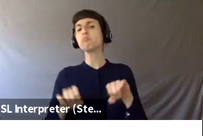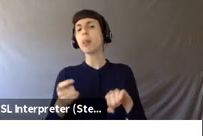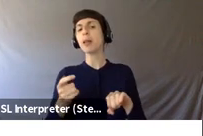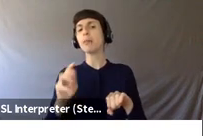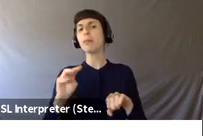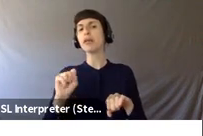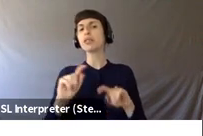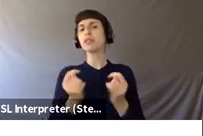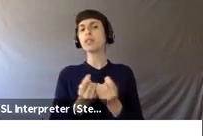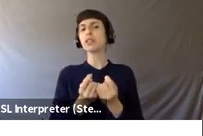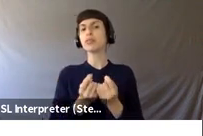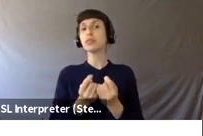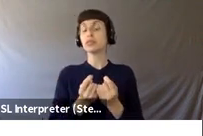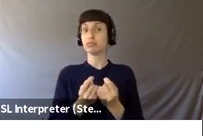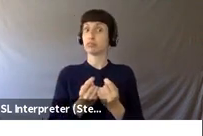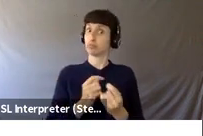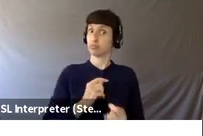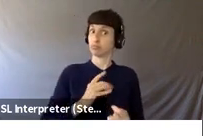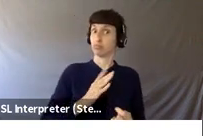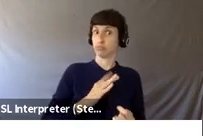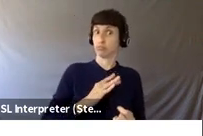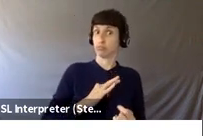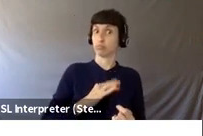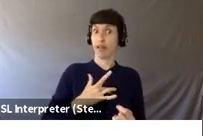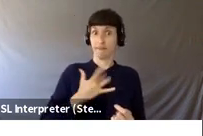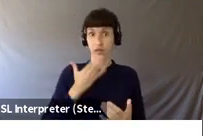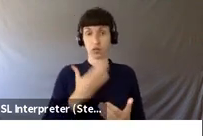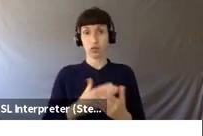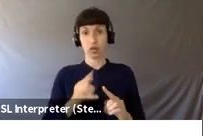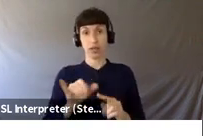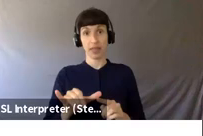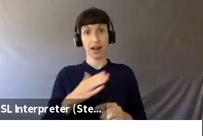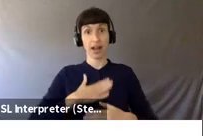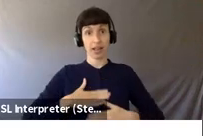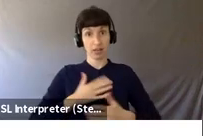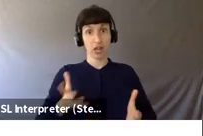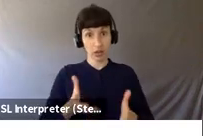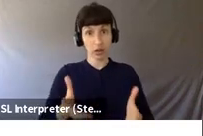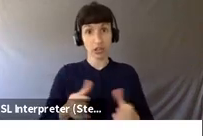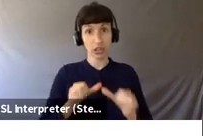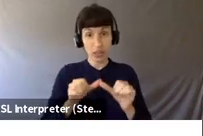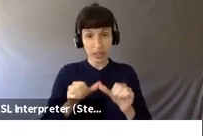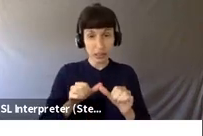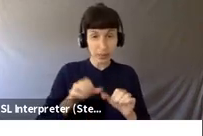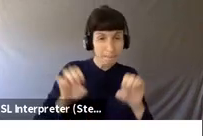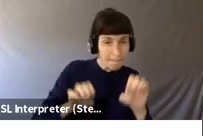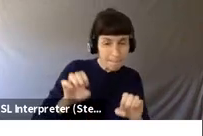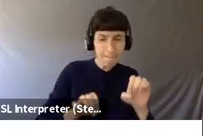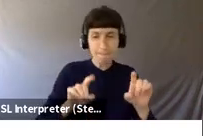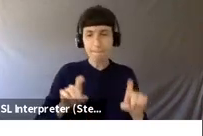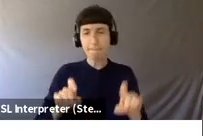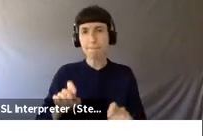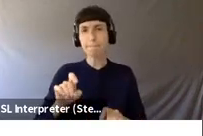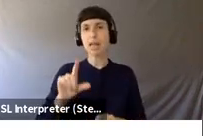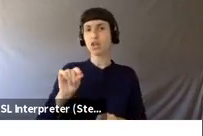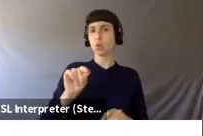Teams. That's very encouraging, and I encourage you to keep dabbling. We also have about 20 participants, 7%,